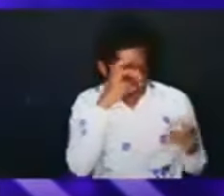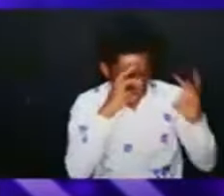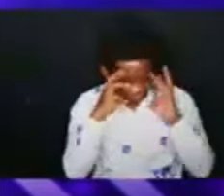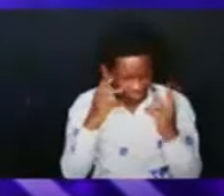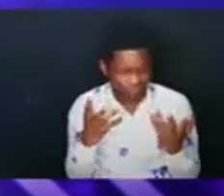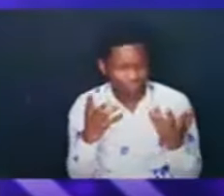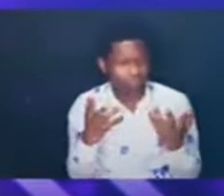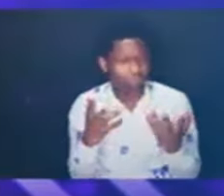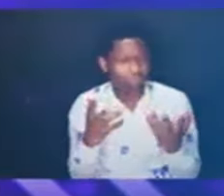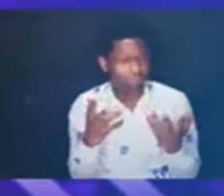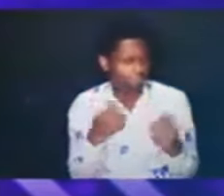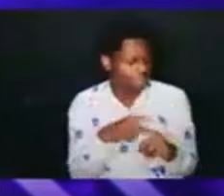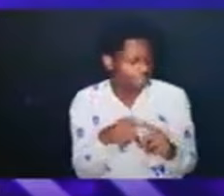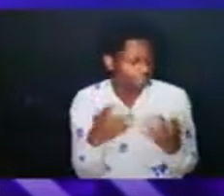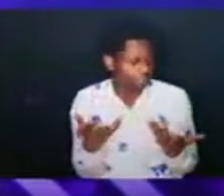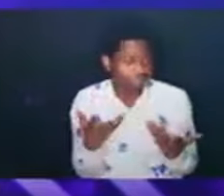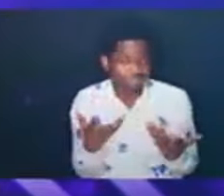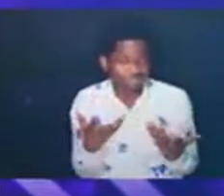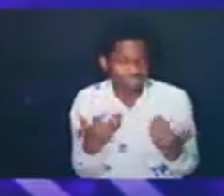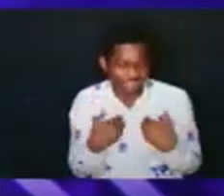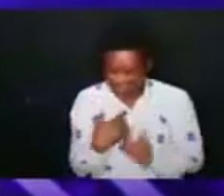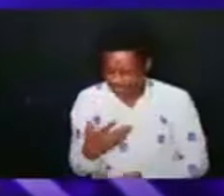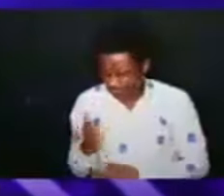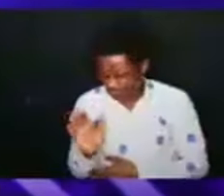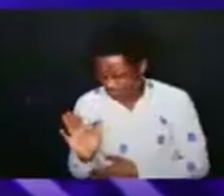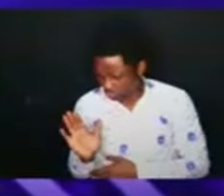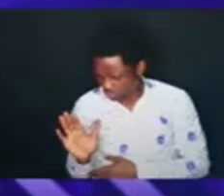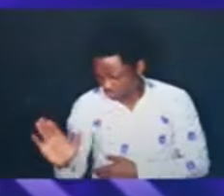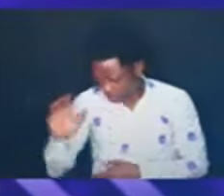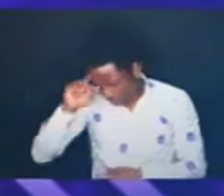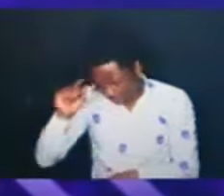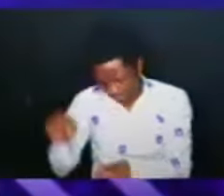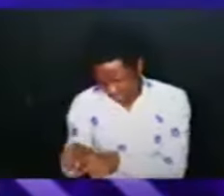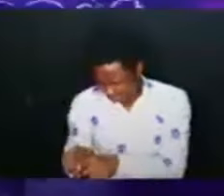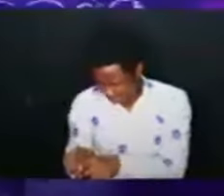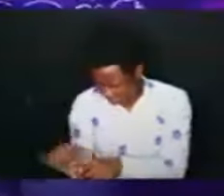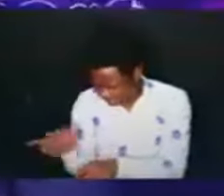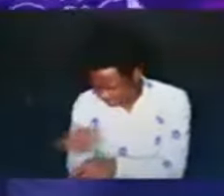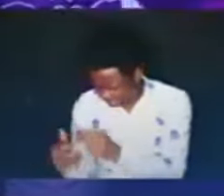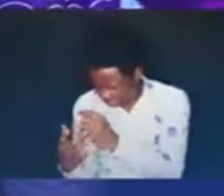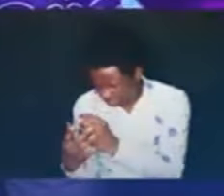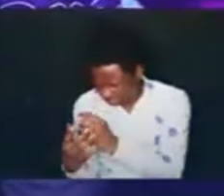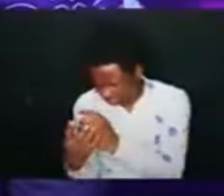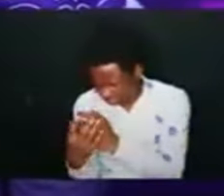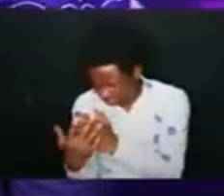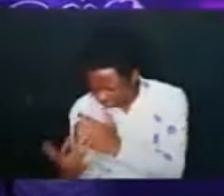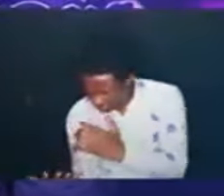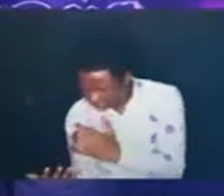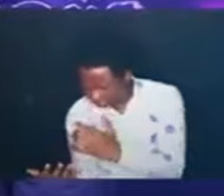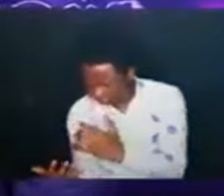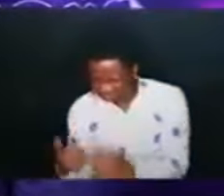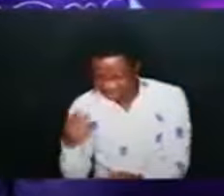hagwen. Yet to have 10 blood brothers collaborating in